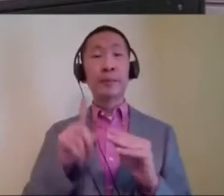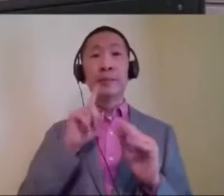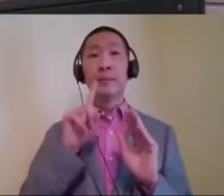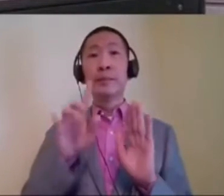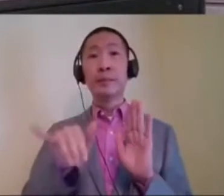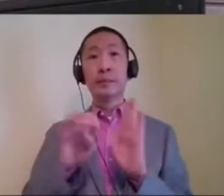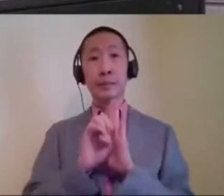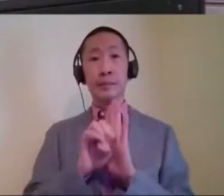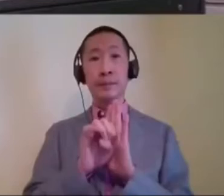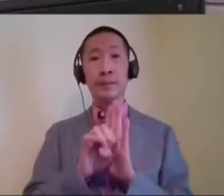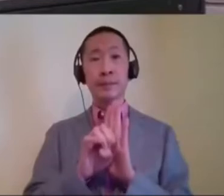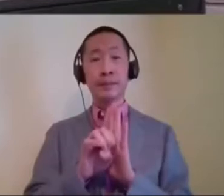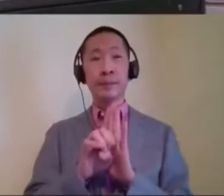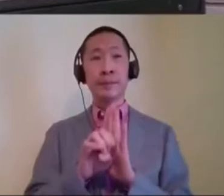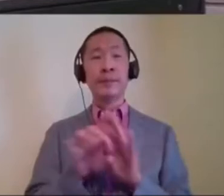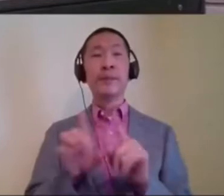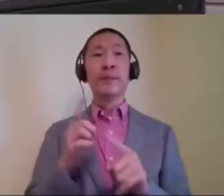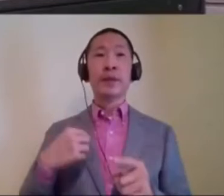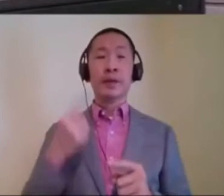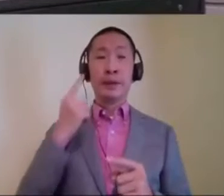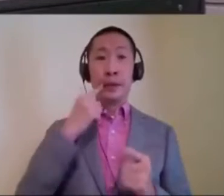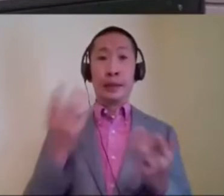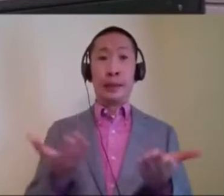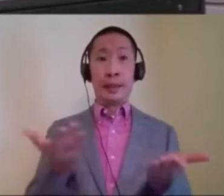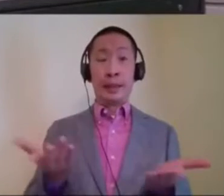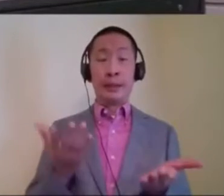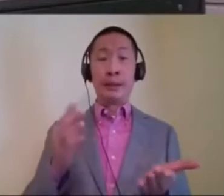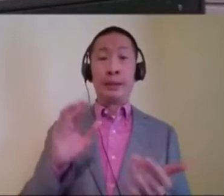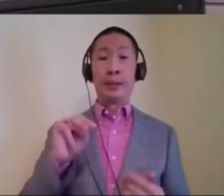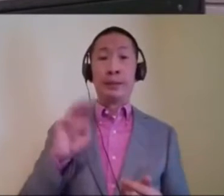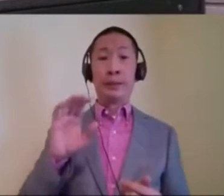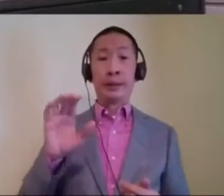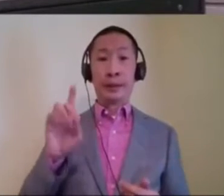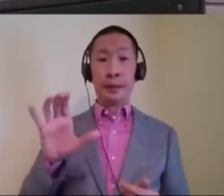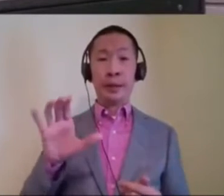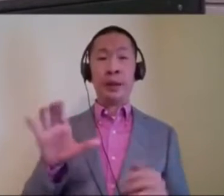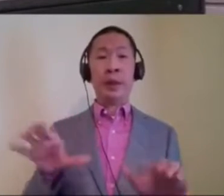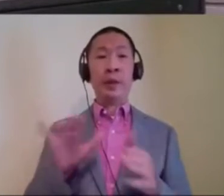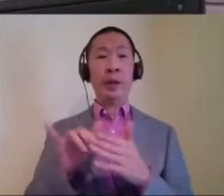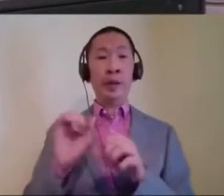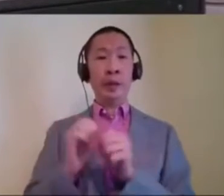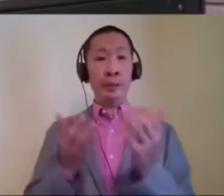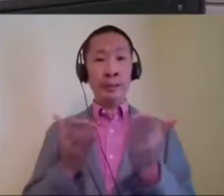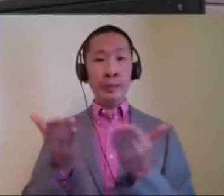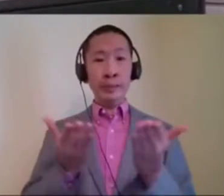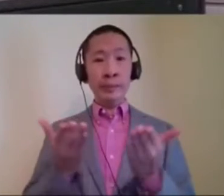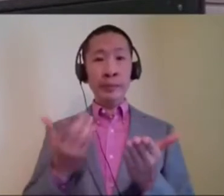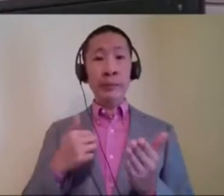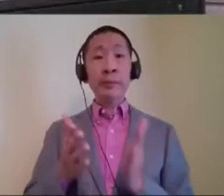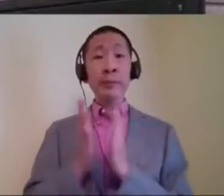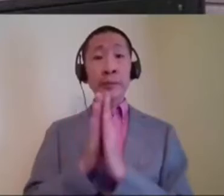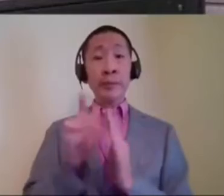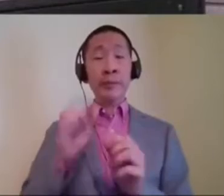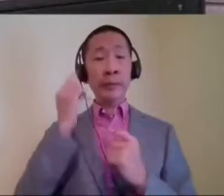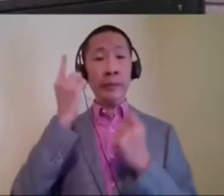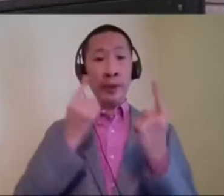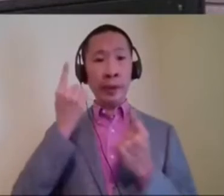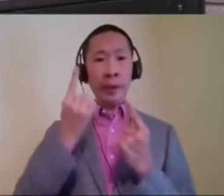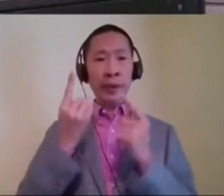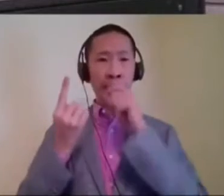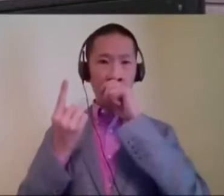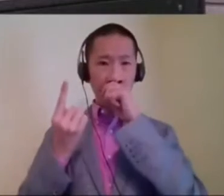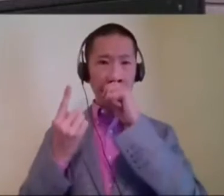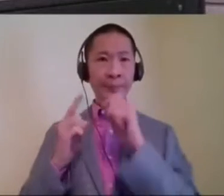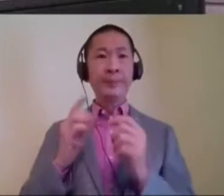example, as we here at MCC continue to do this work of ministry, we ask that you consider